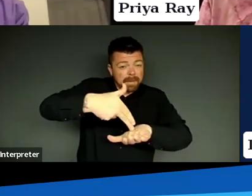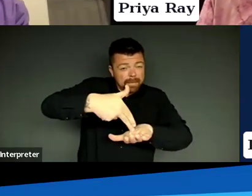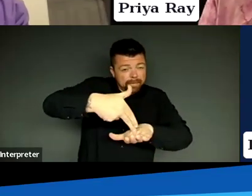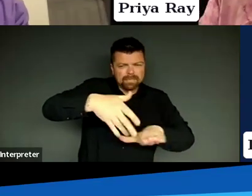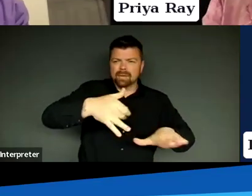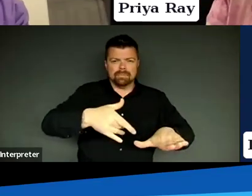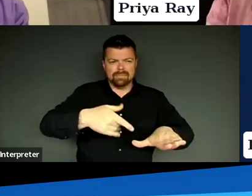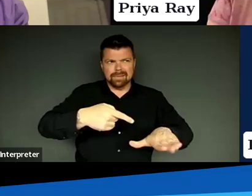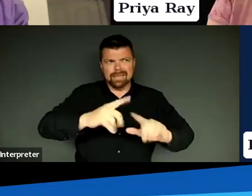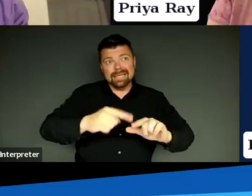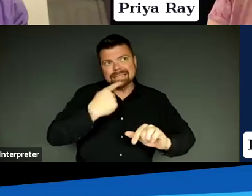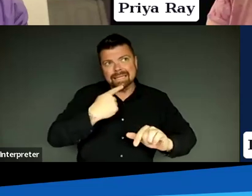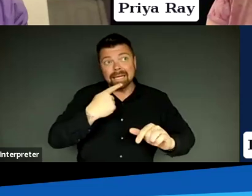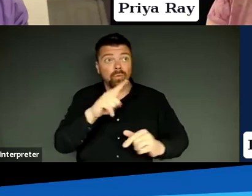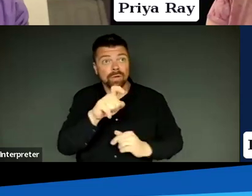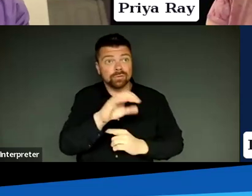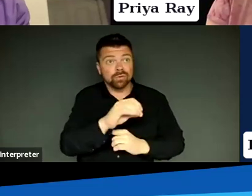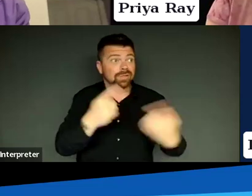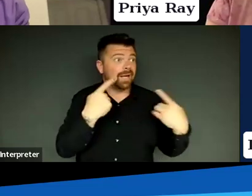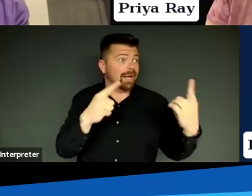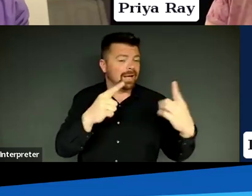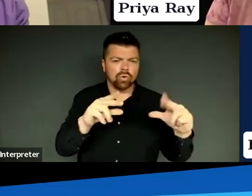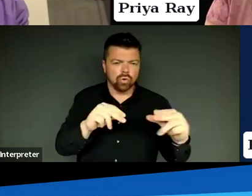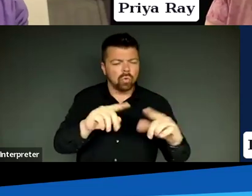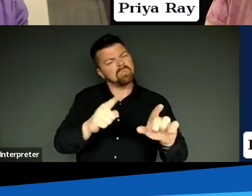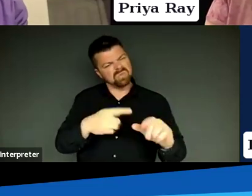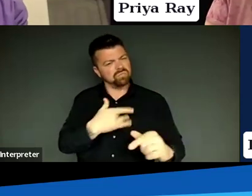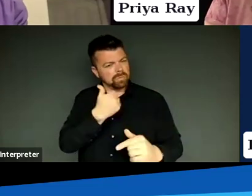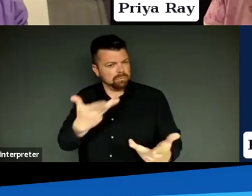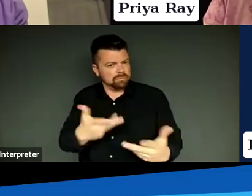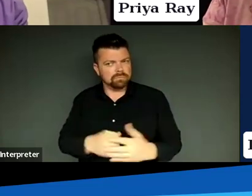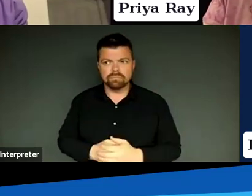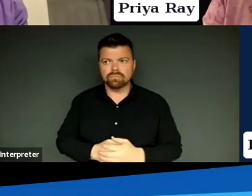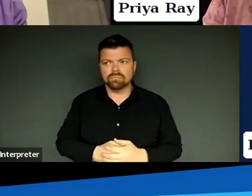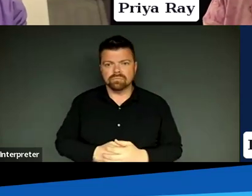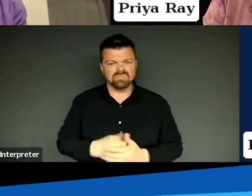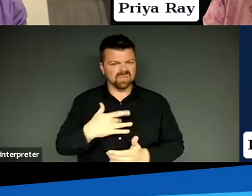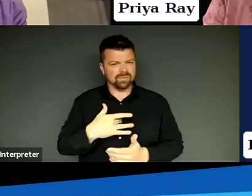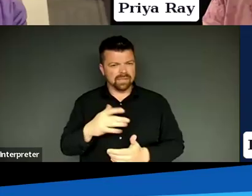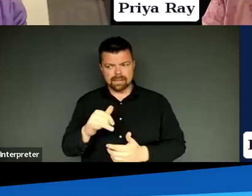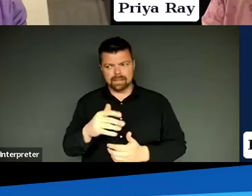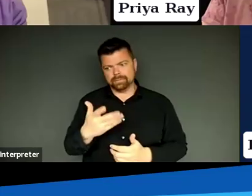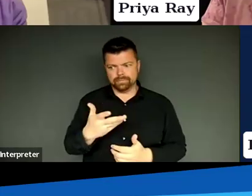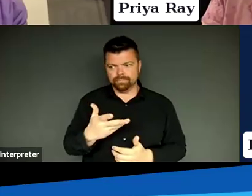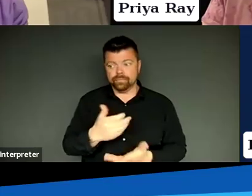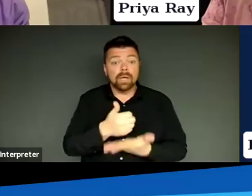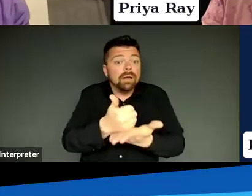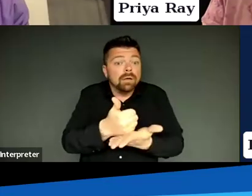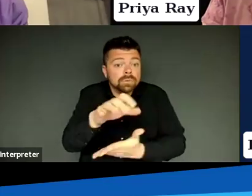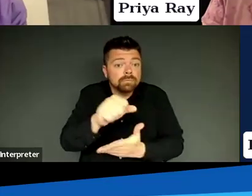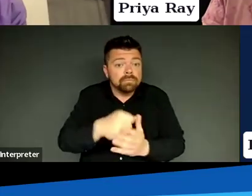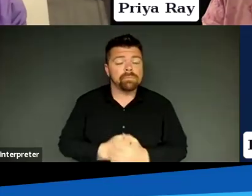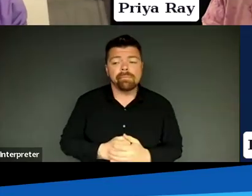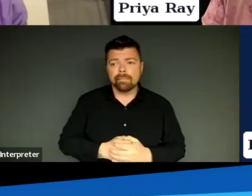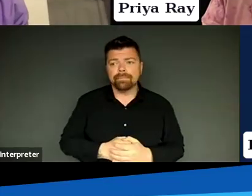but it make me feel a little better. Yeah, it takes the edge off Yeah, basically. yeah. Maybe I've it's used